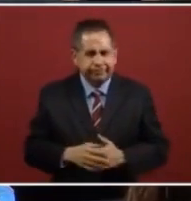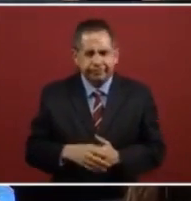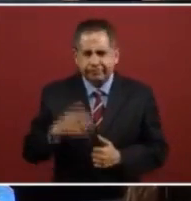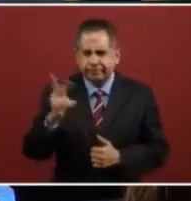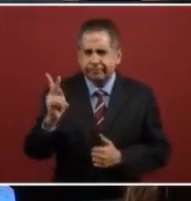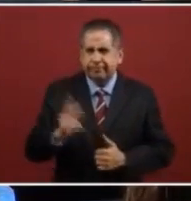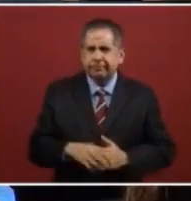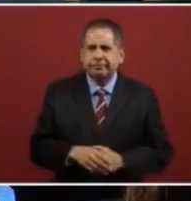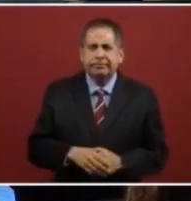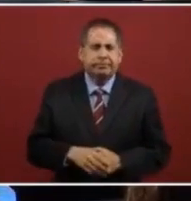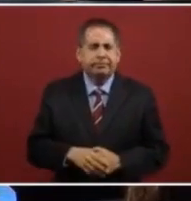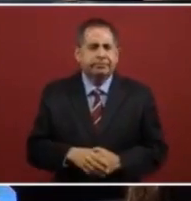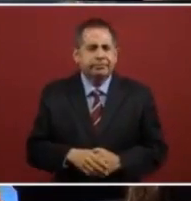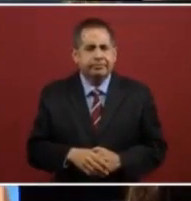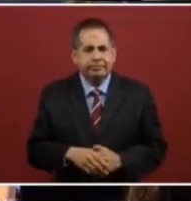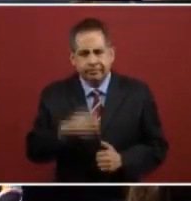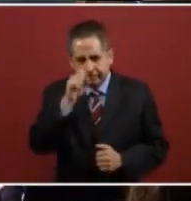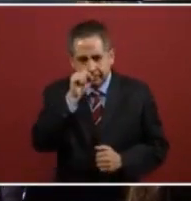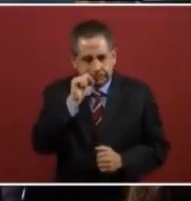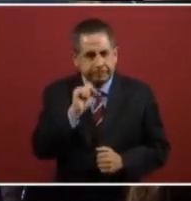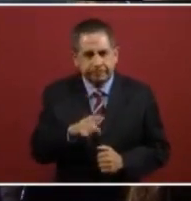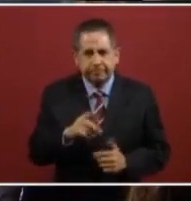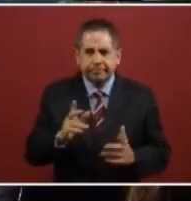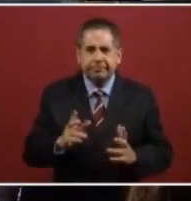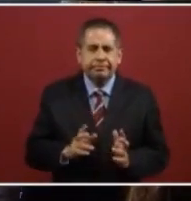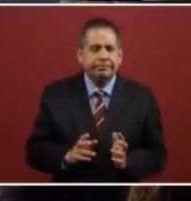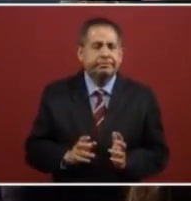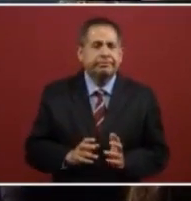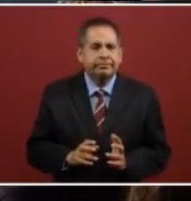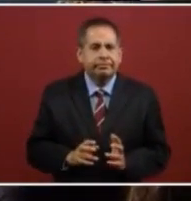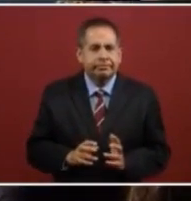deal. He says, I'm tolerant También. about these things.